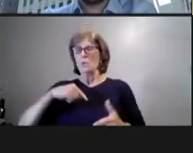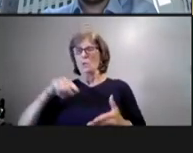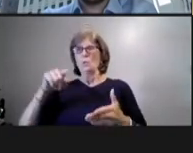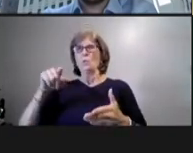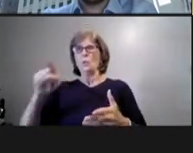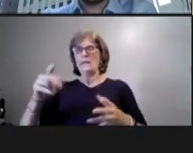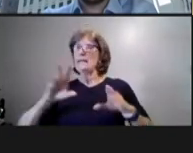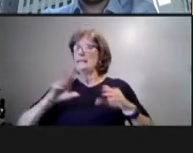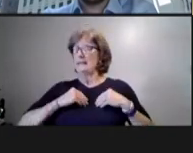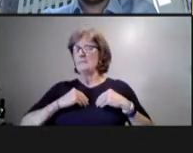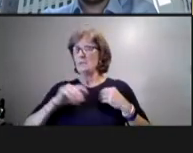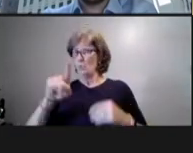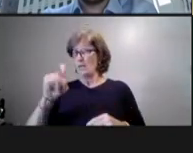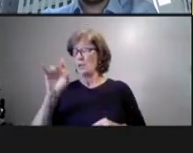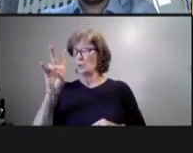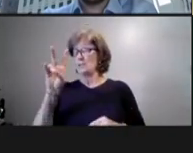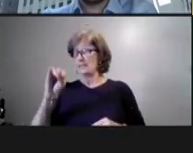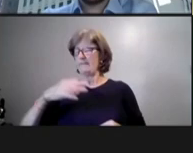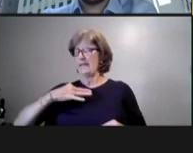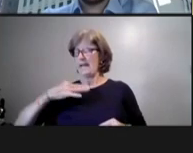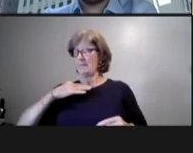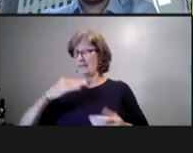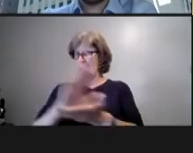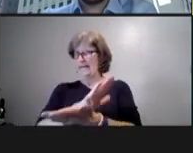applications a week.